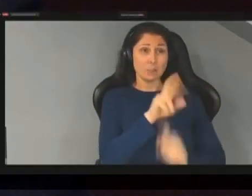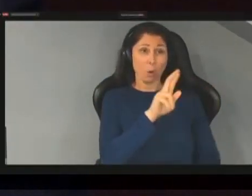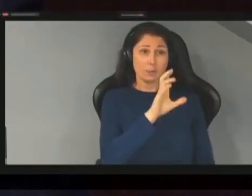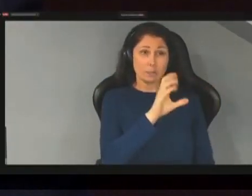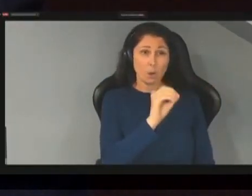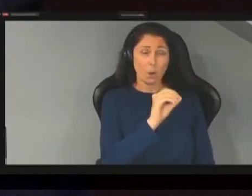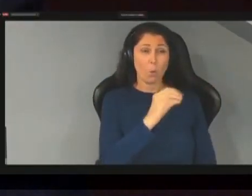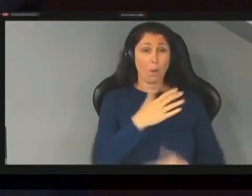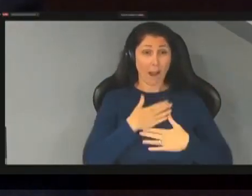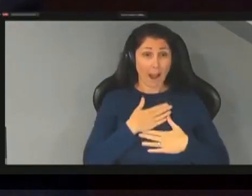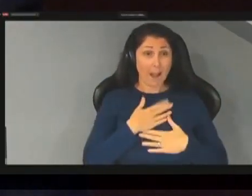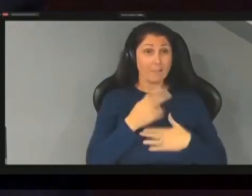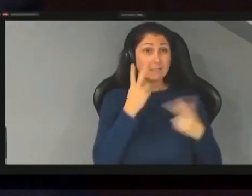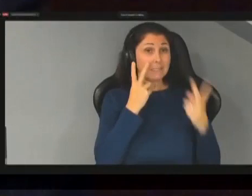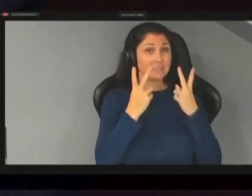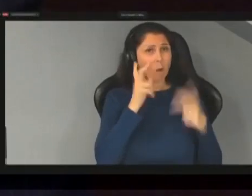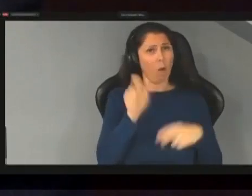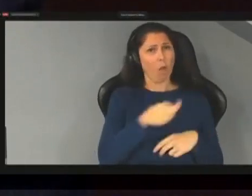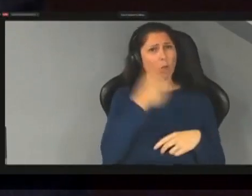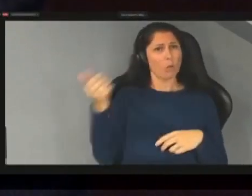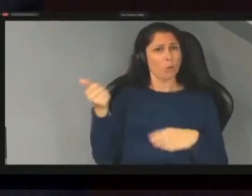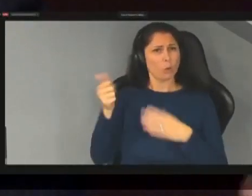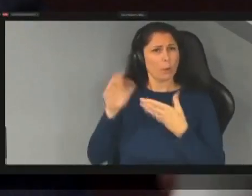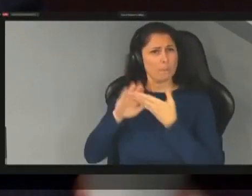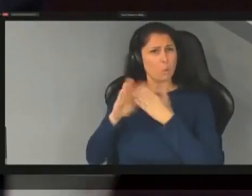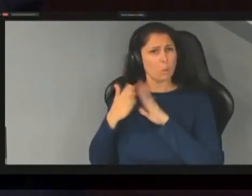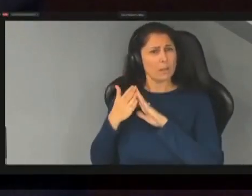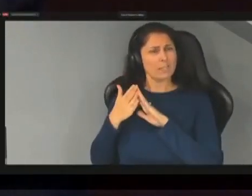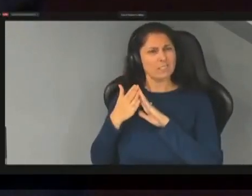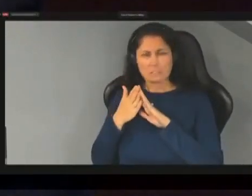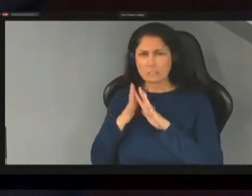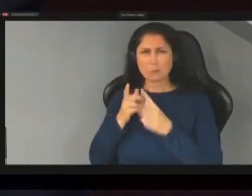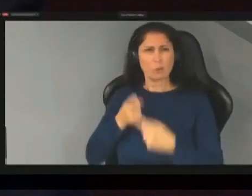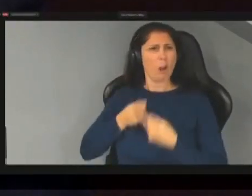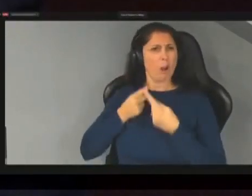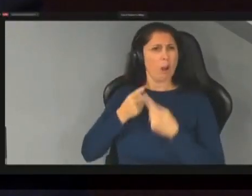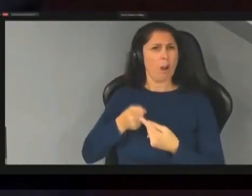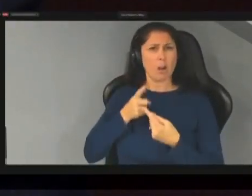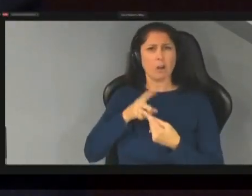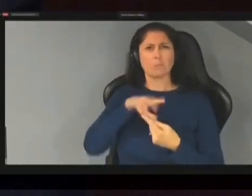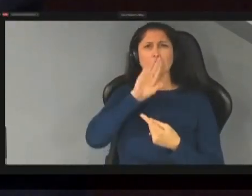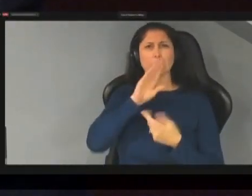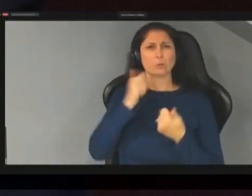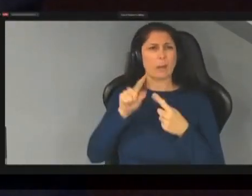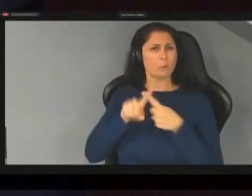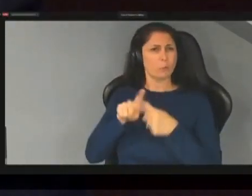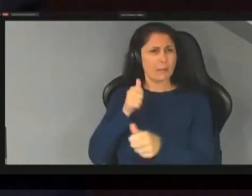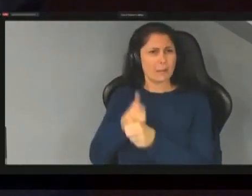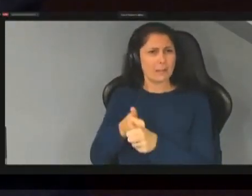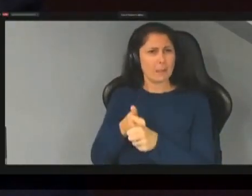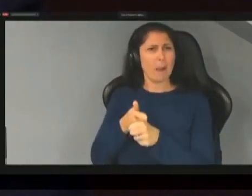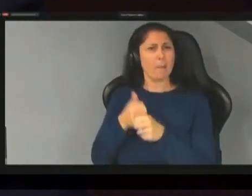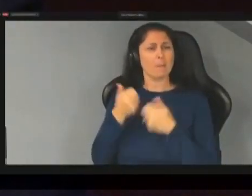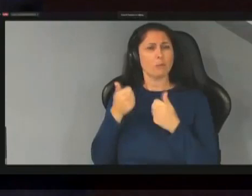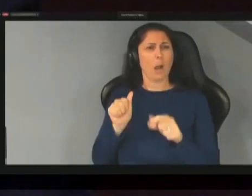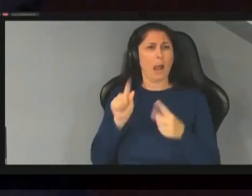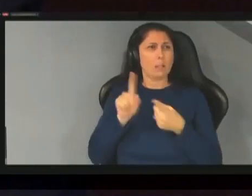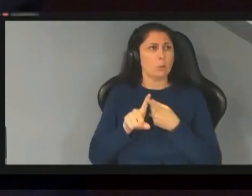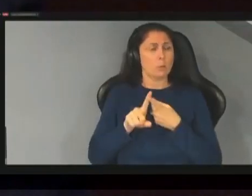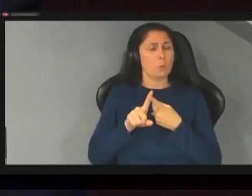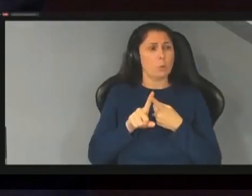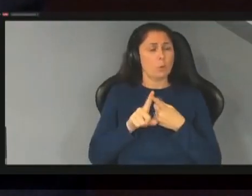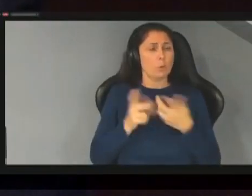I've seen other communities that struggle with the ability to keep up and to